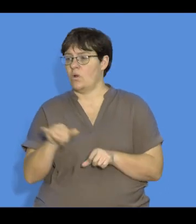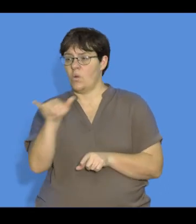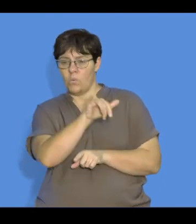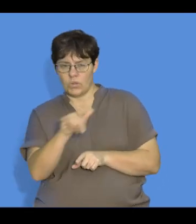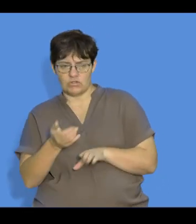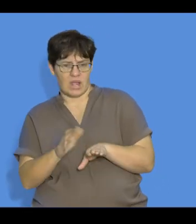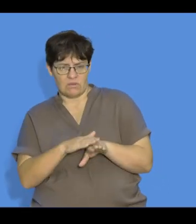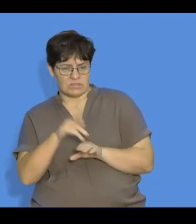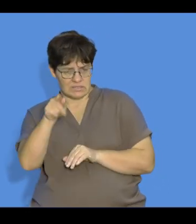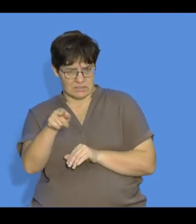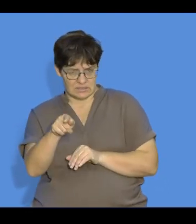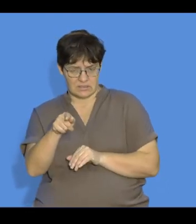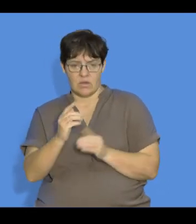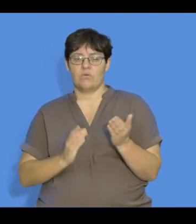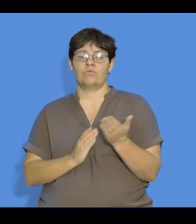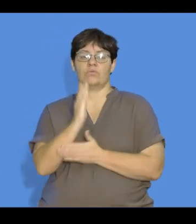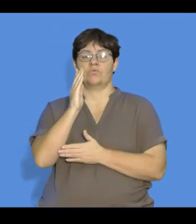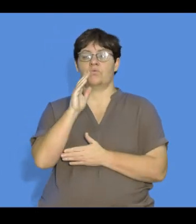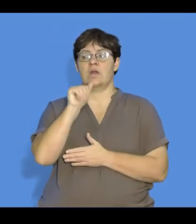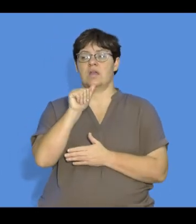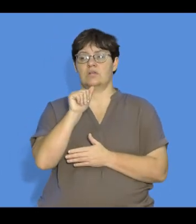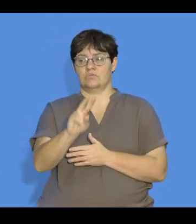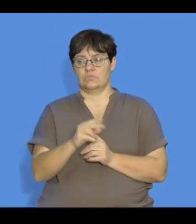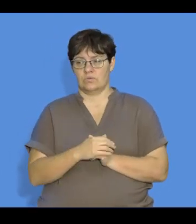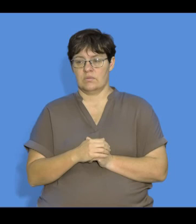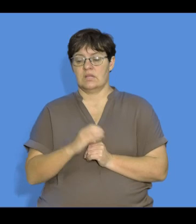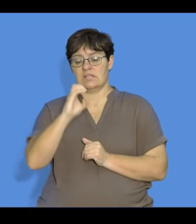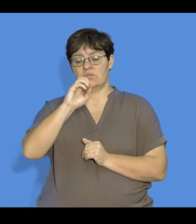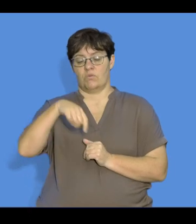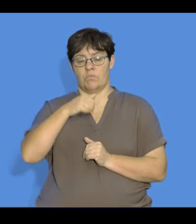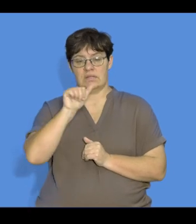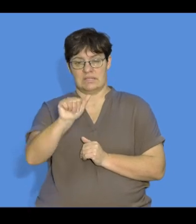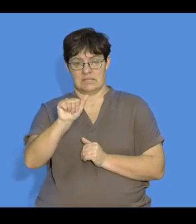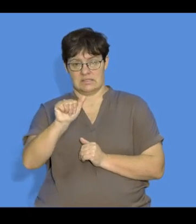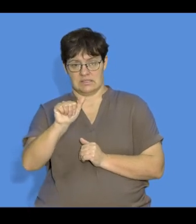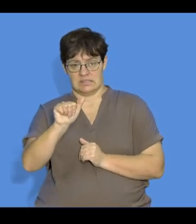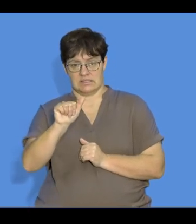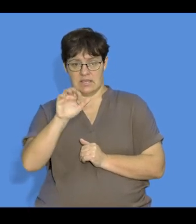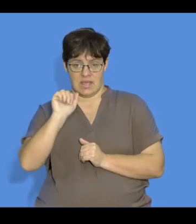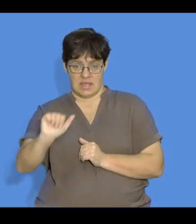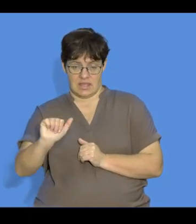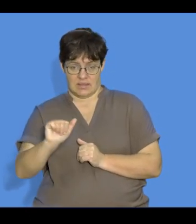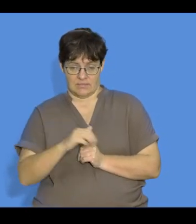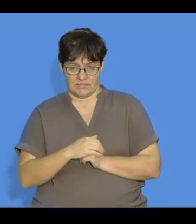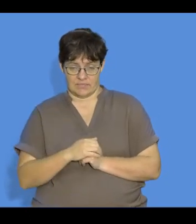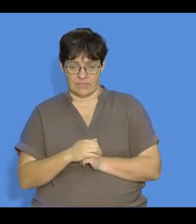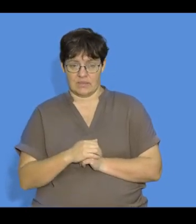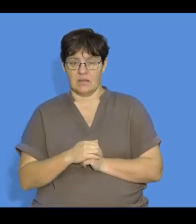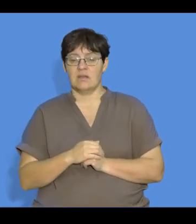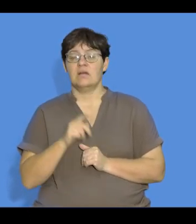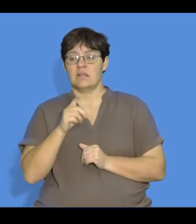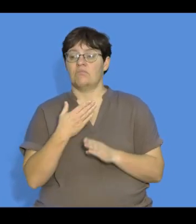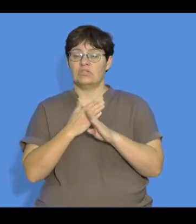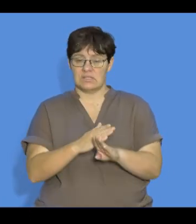are we talking about? The current passing through A2, which is 0.6 amperes. The resistance of that